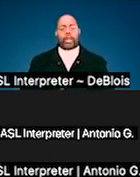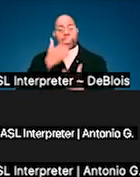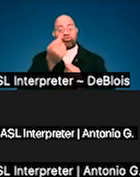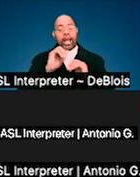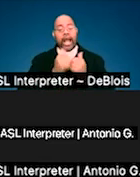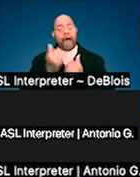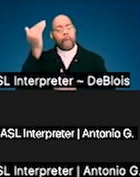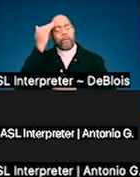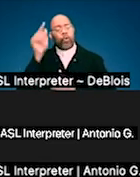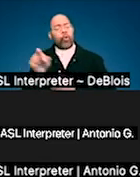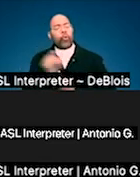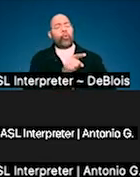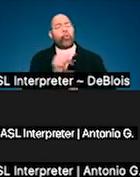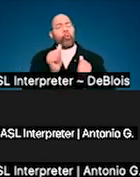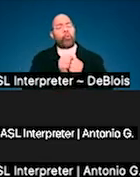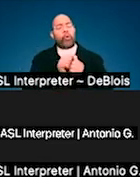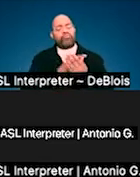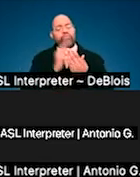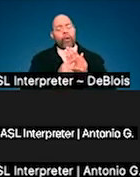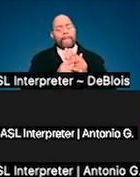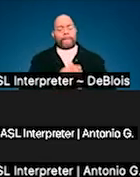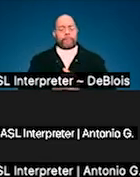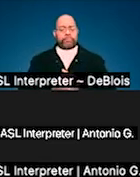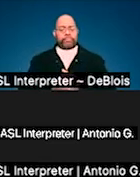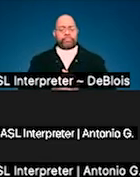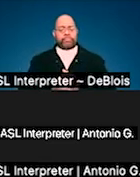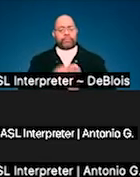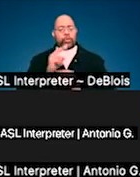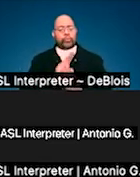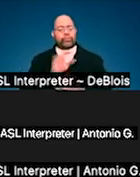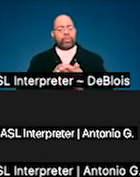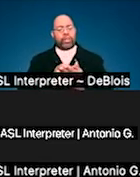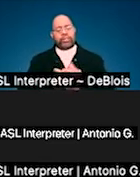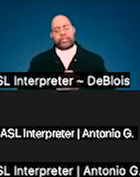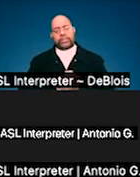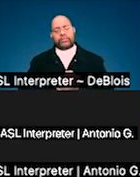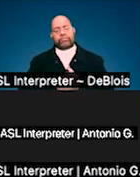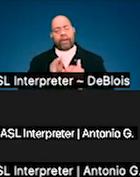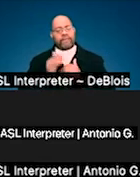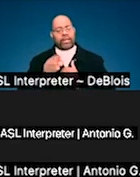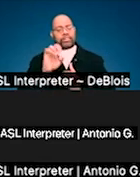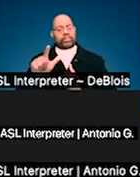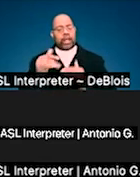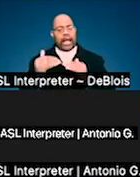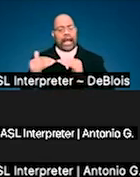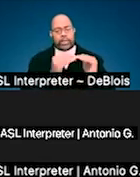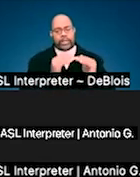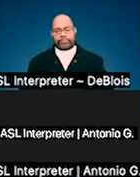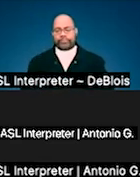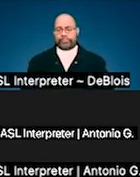how familiar you are with these initiatives and using them to advance digital equity.